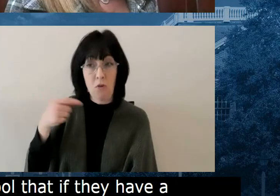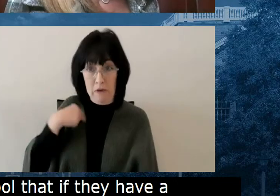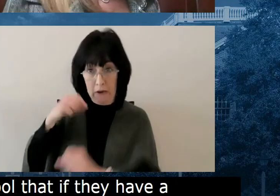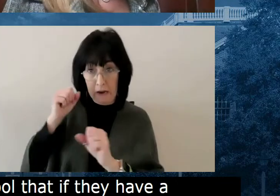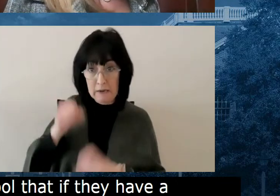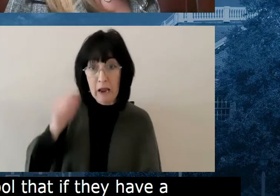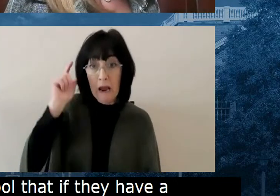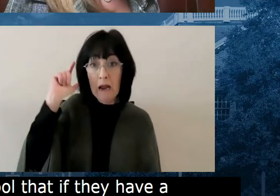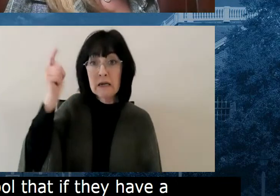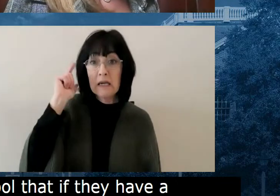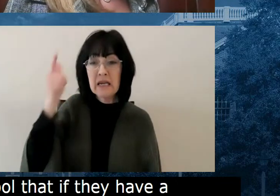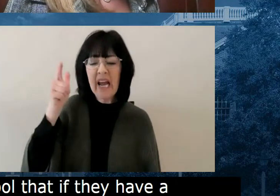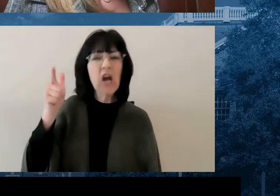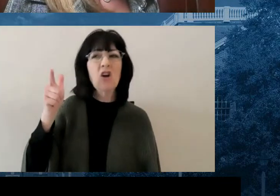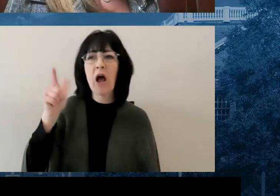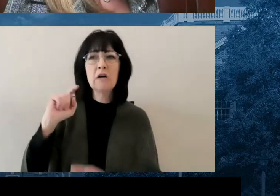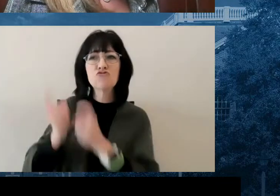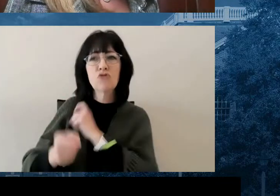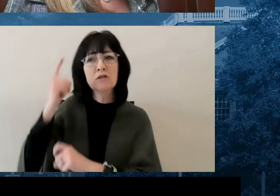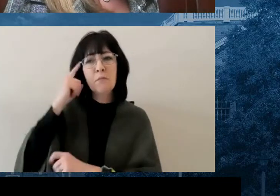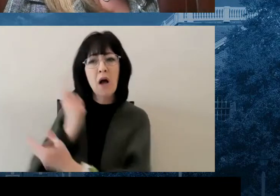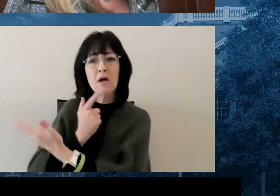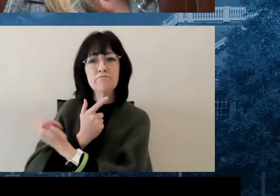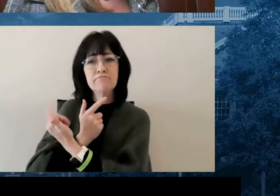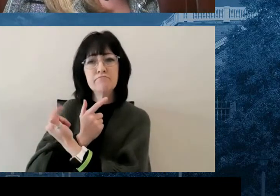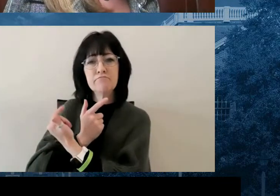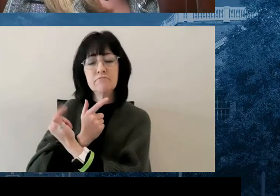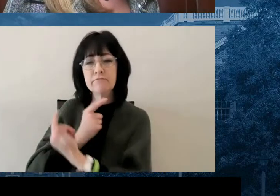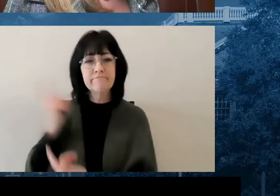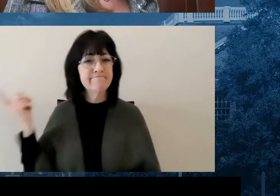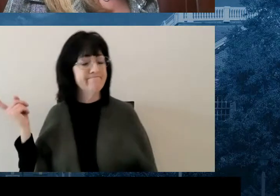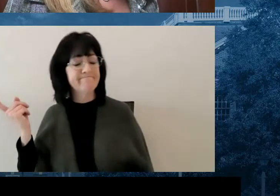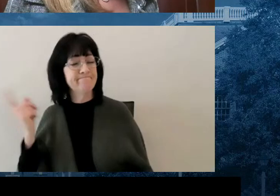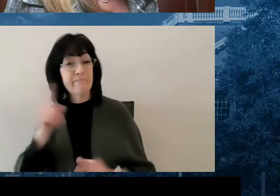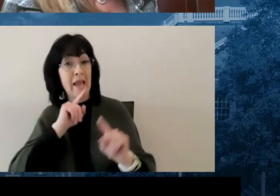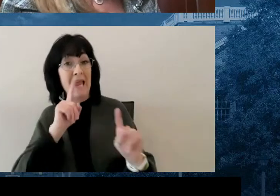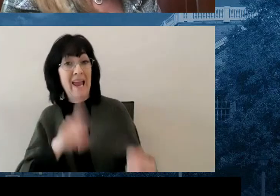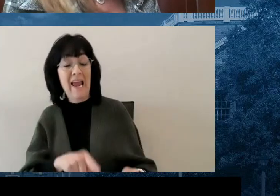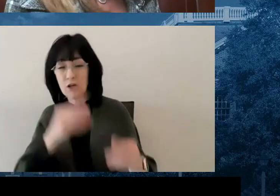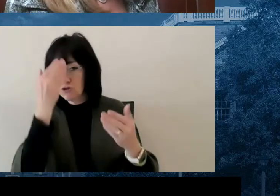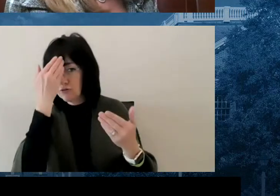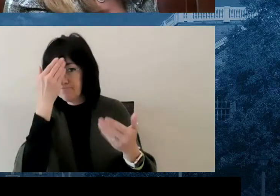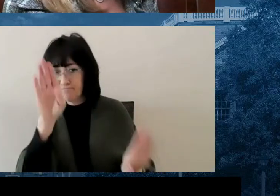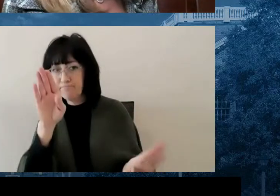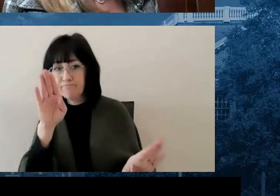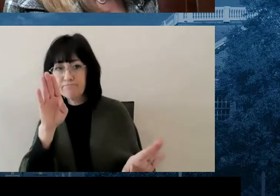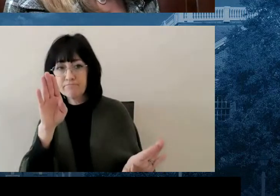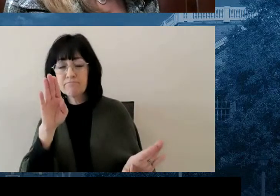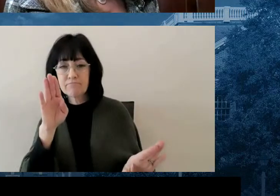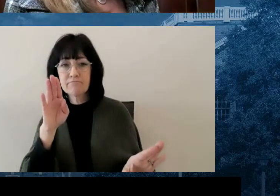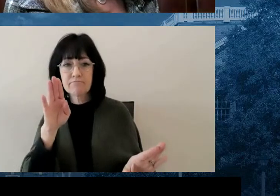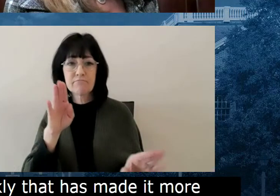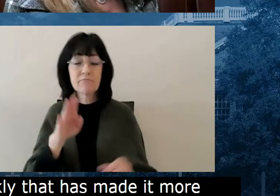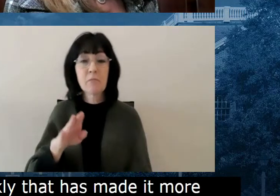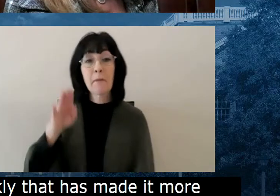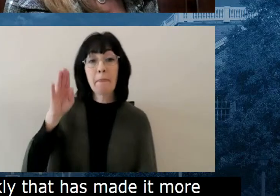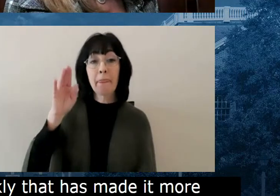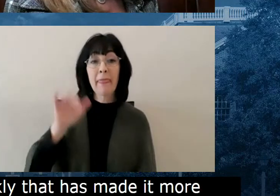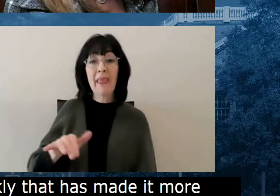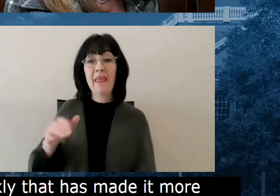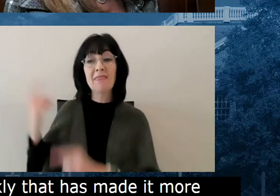is a federal pharmacy program, frankly, that has made it more difficult for us to meet our